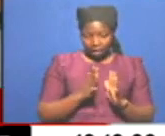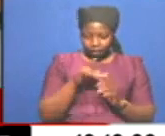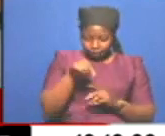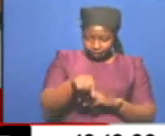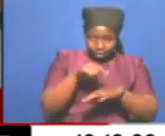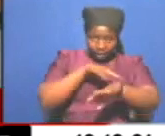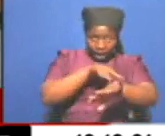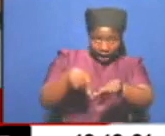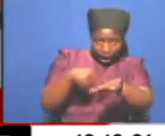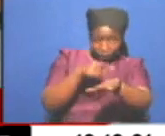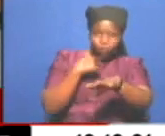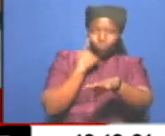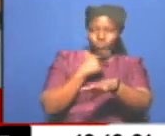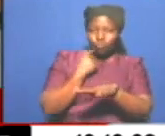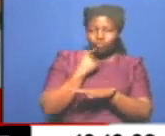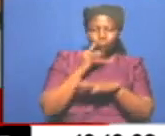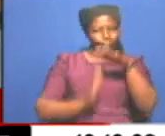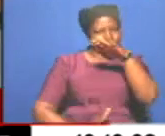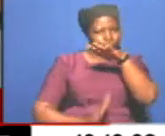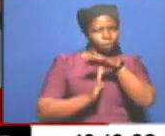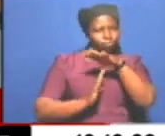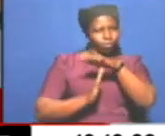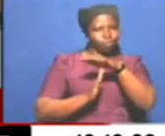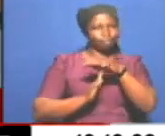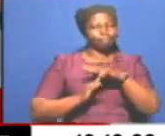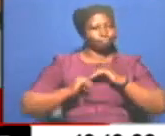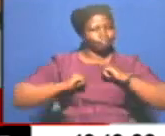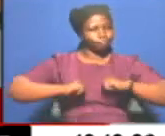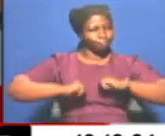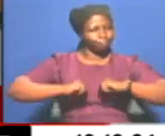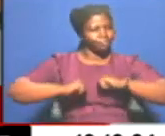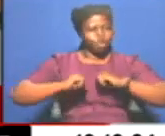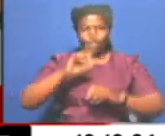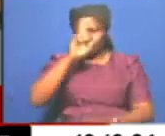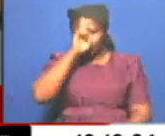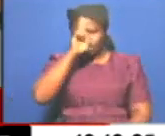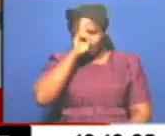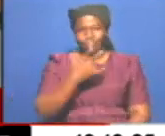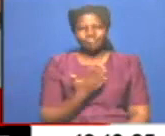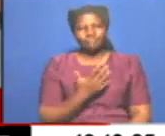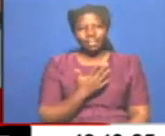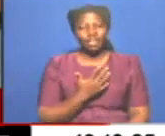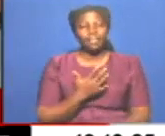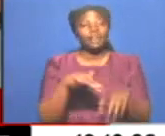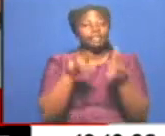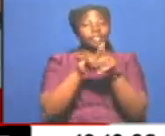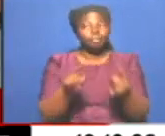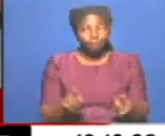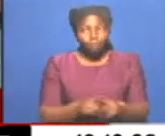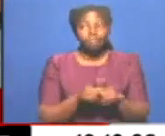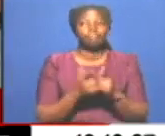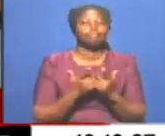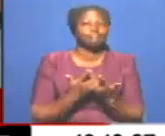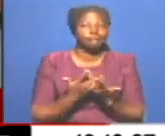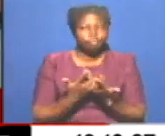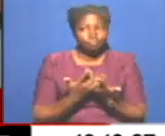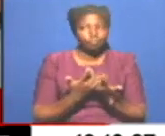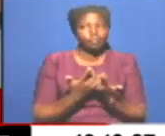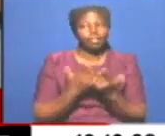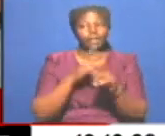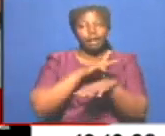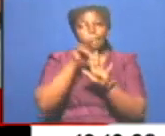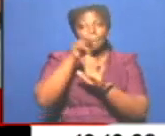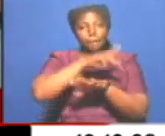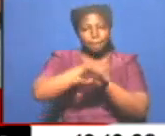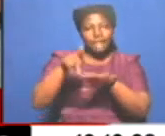he is a senior superintendent of police and also the principal liaison officer at the National